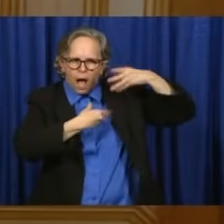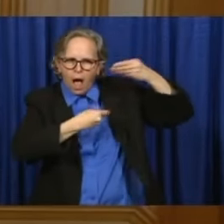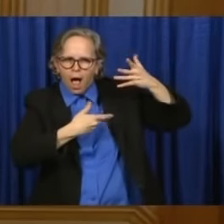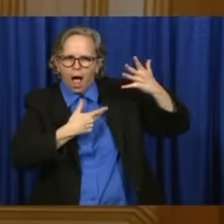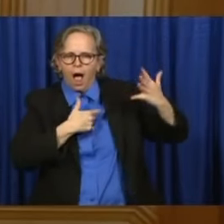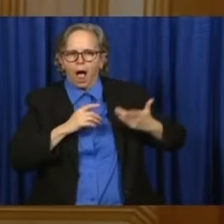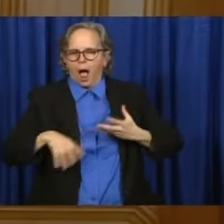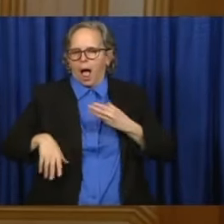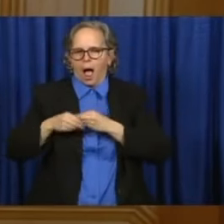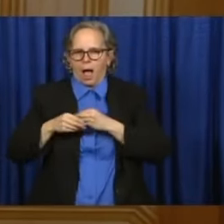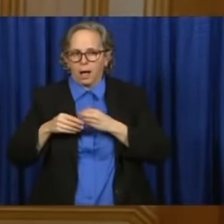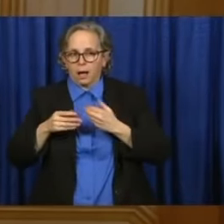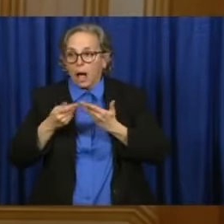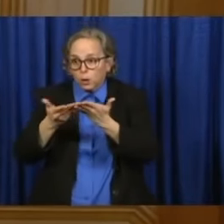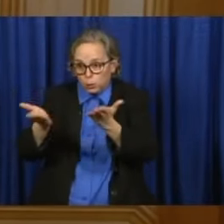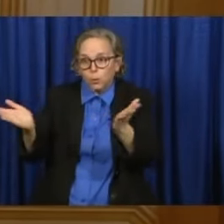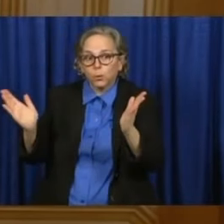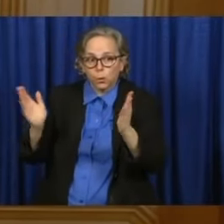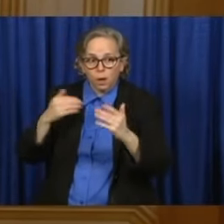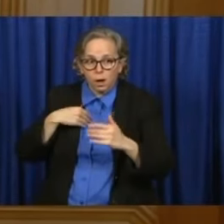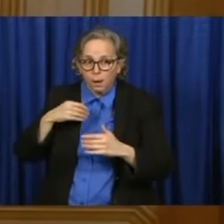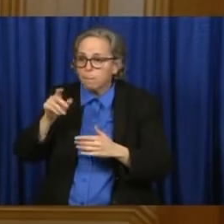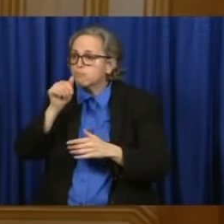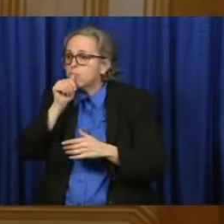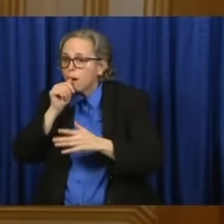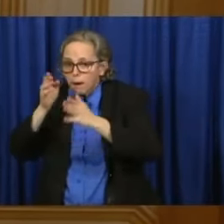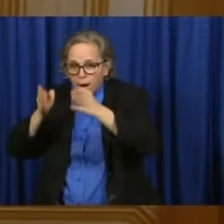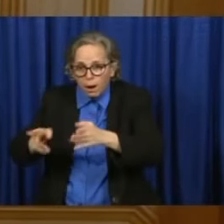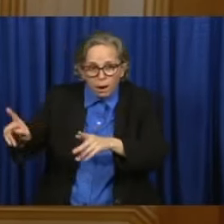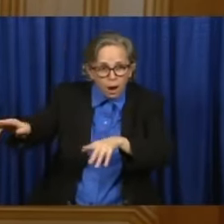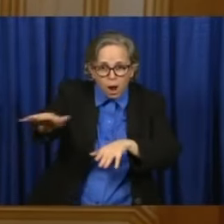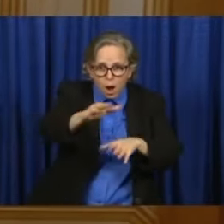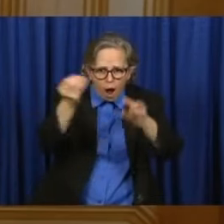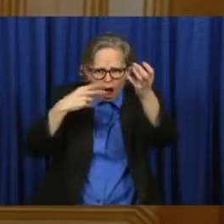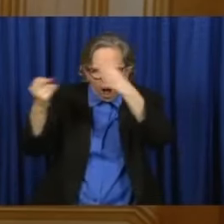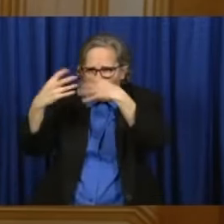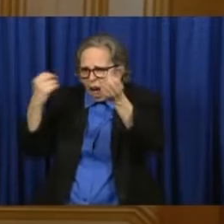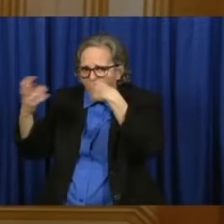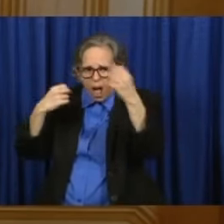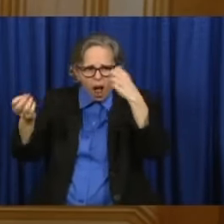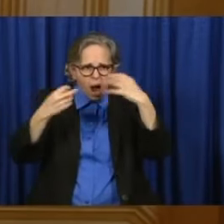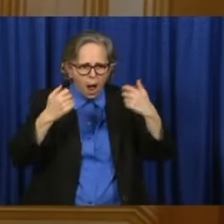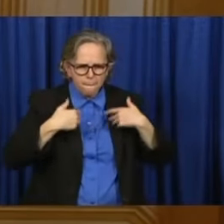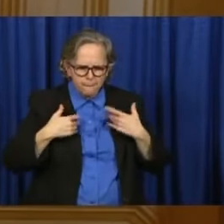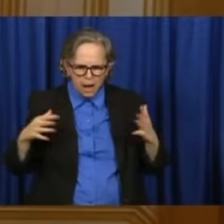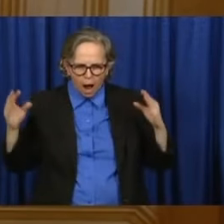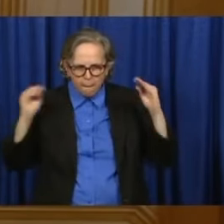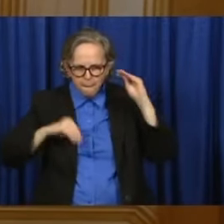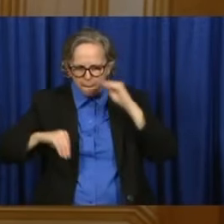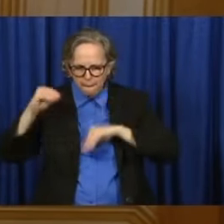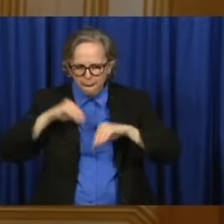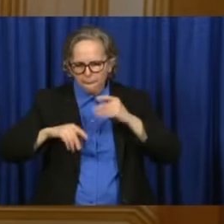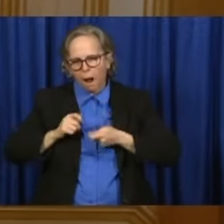you, from private citizens. And we've tried to make the order more